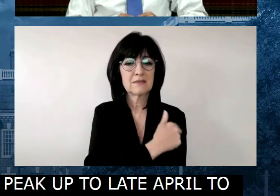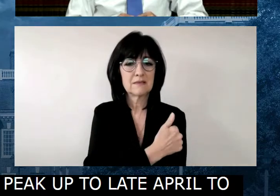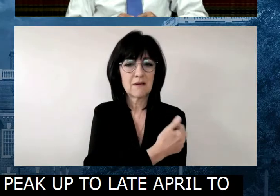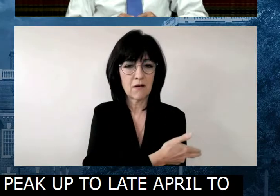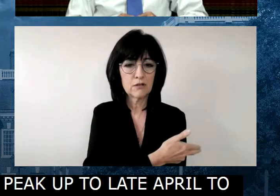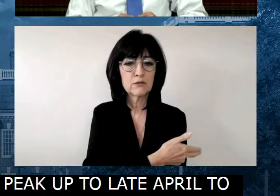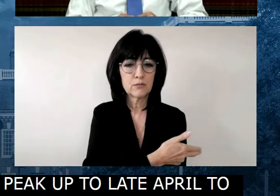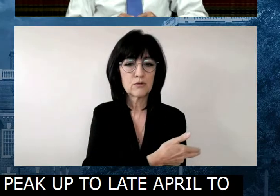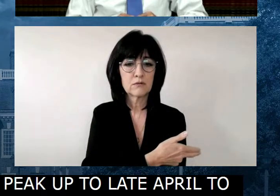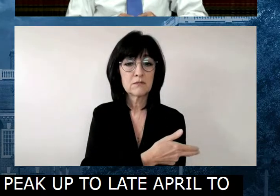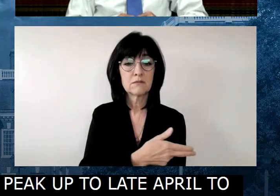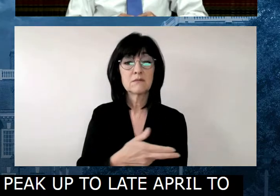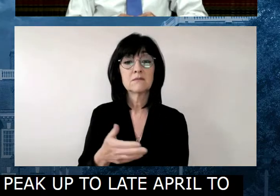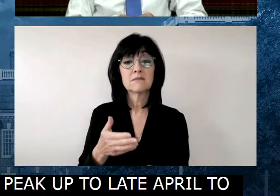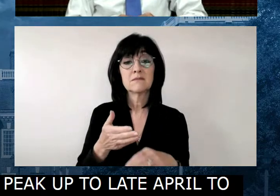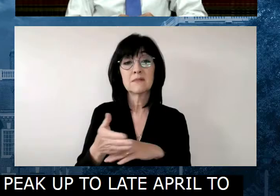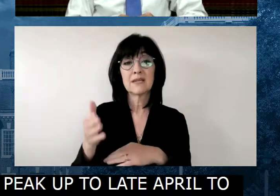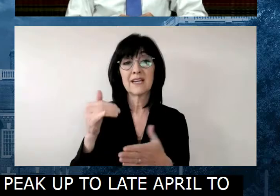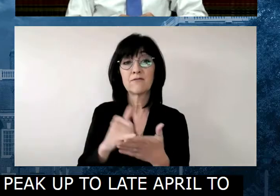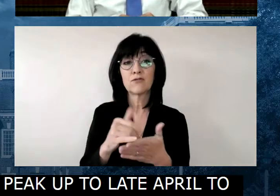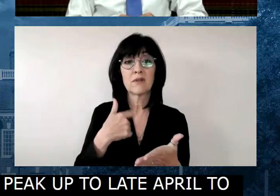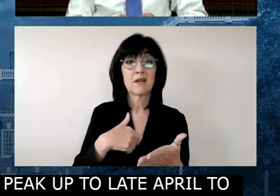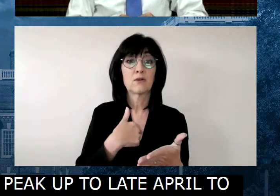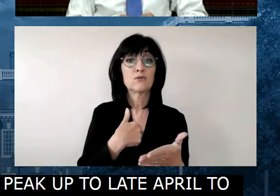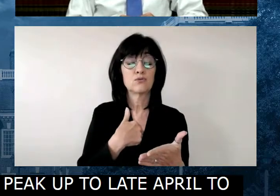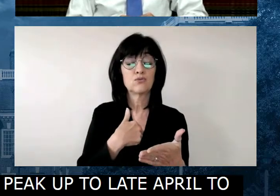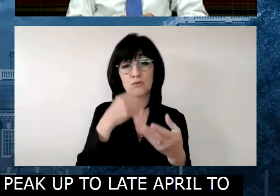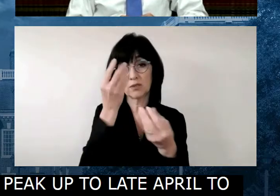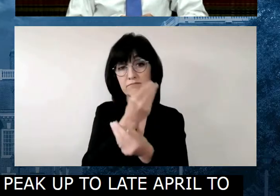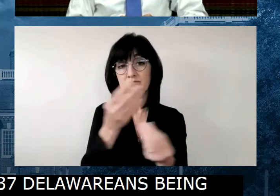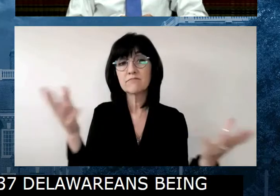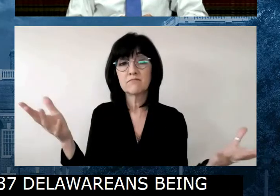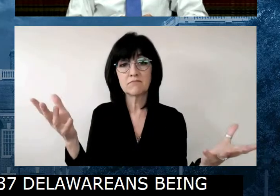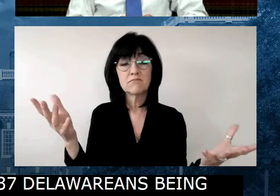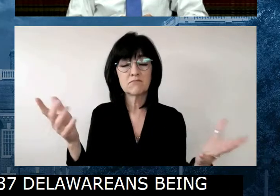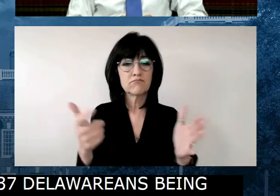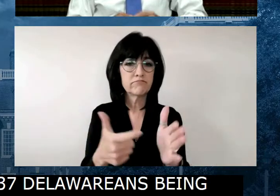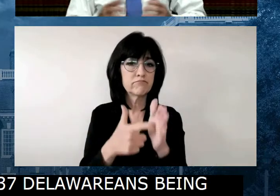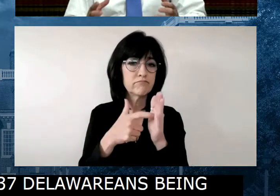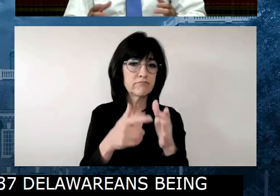wearing and social distancing that occurred. Delawareans really pulled